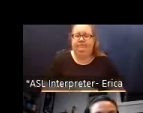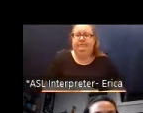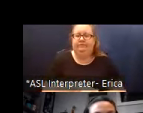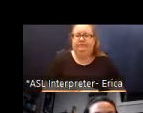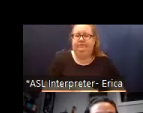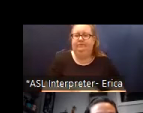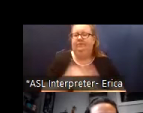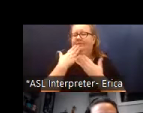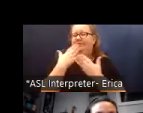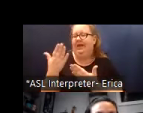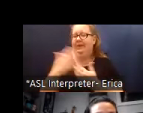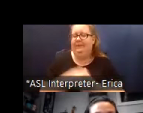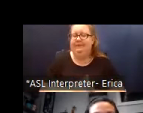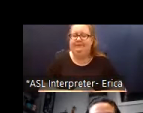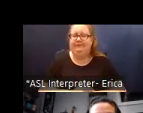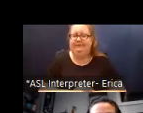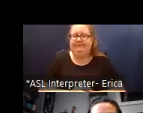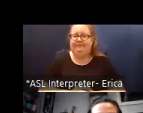Thank you.